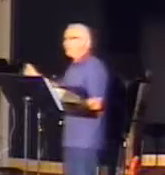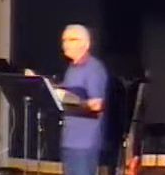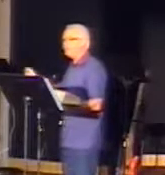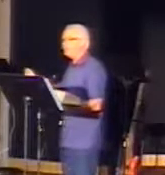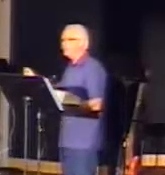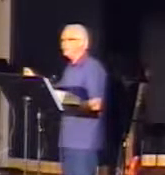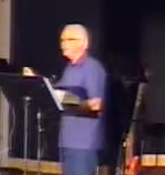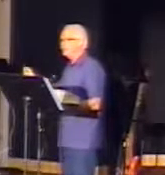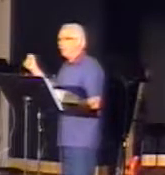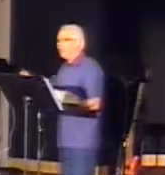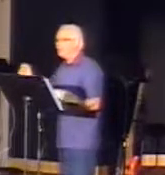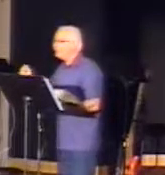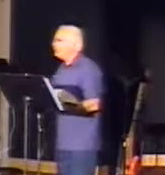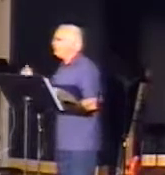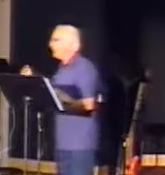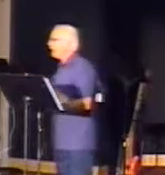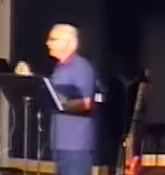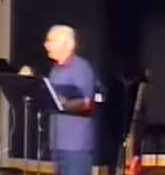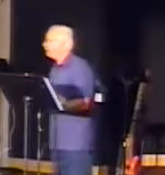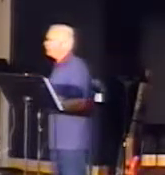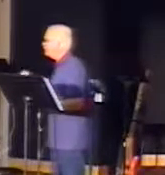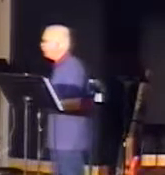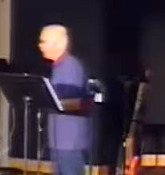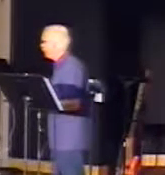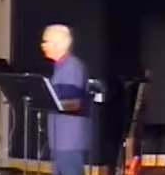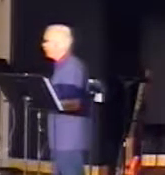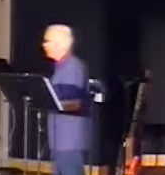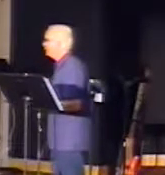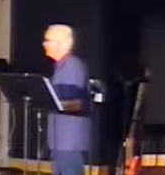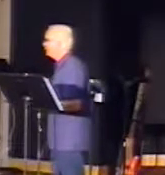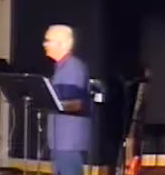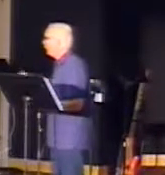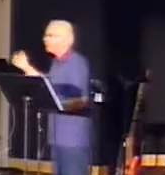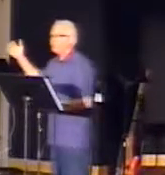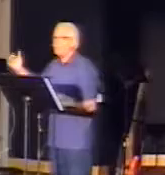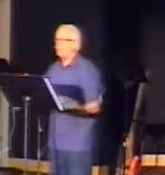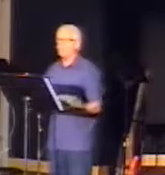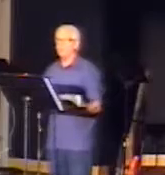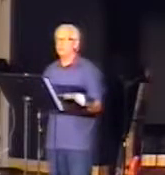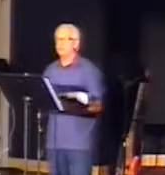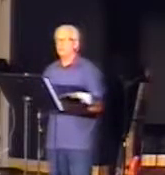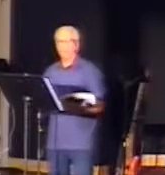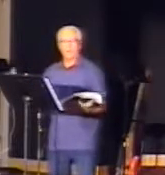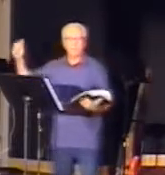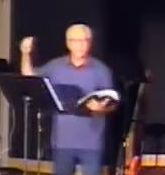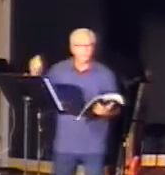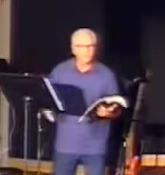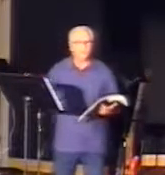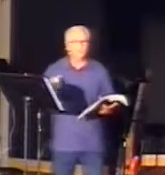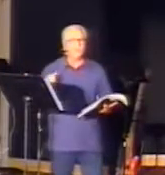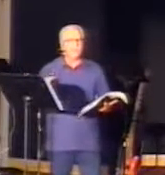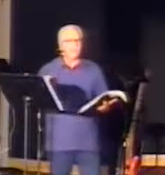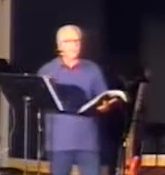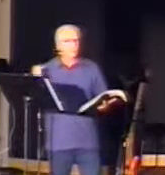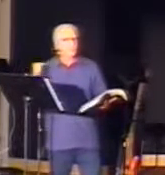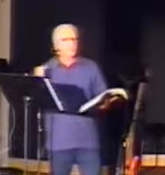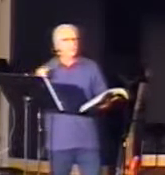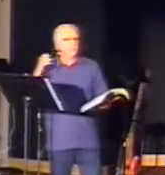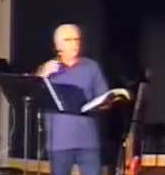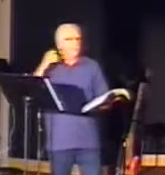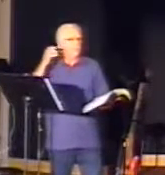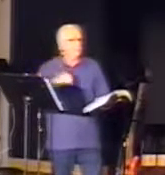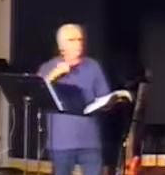hey, why do you think God gave us His Word? Why do you think He preserved it? Why do you think He wants you to read it? Why do you